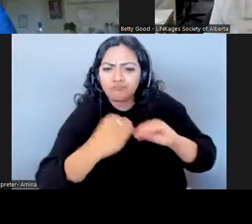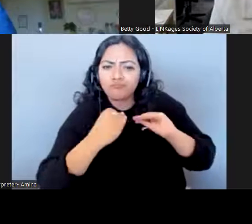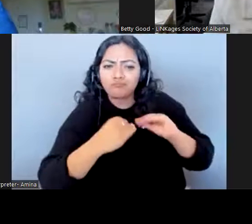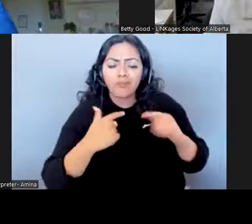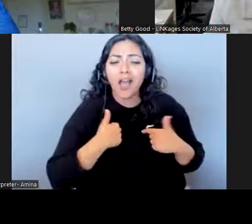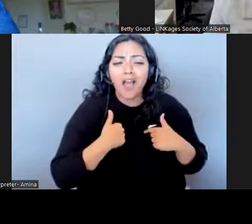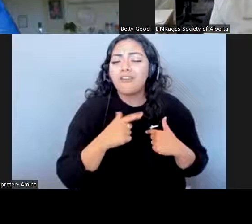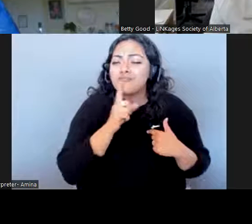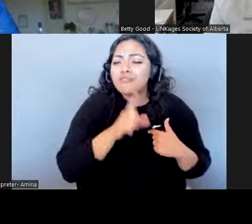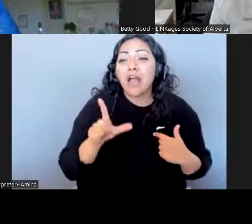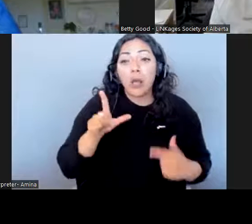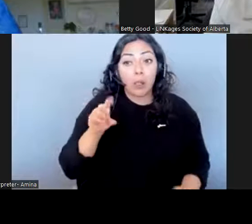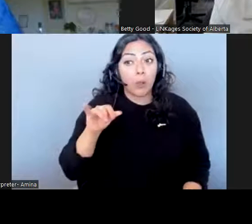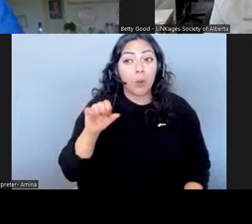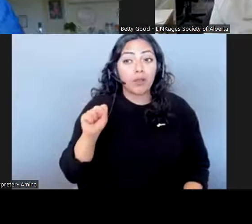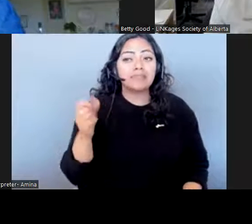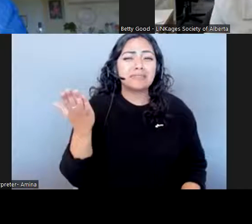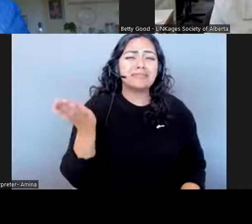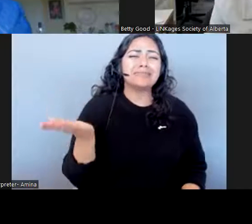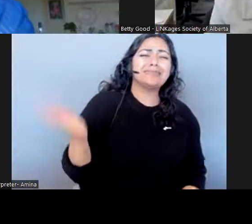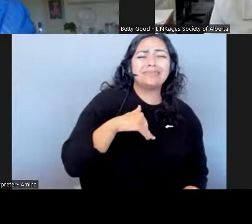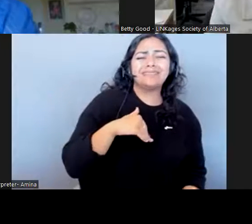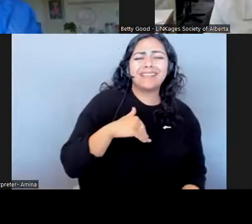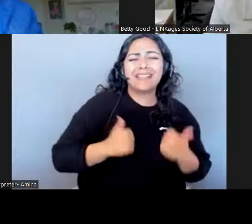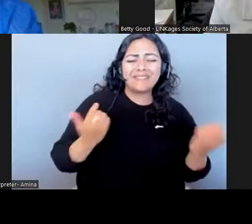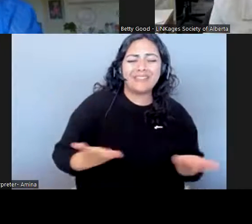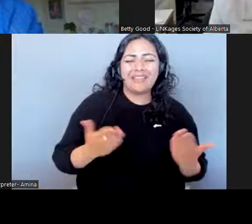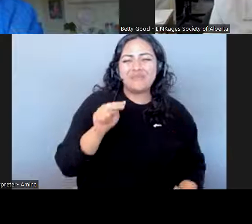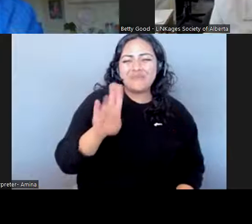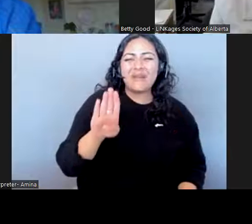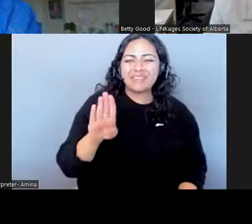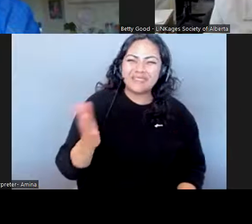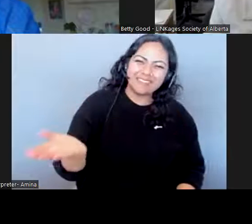awe with Lois. I want her to live in New Brunswick with me so we can work together.